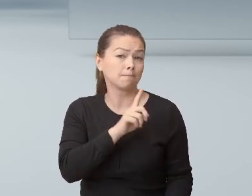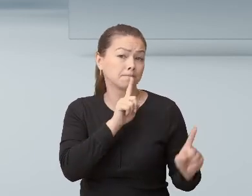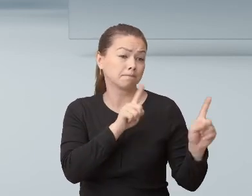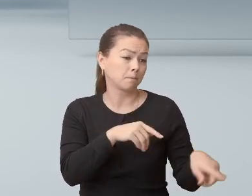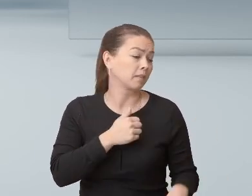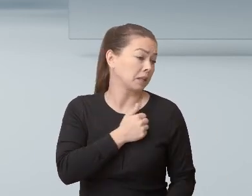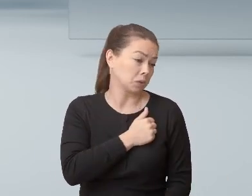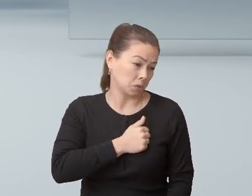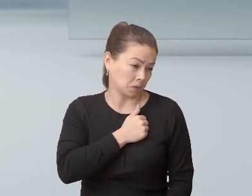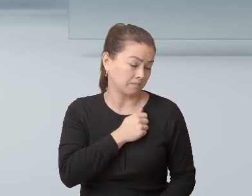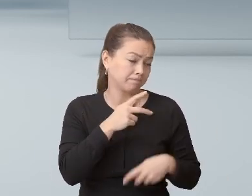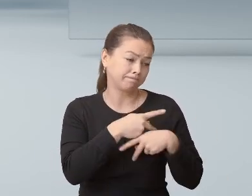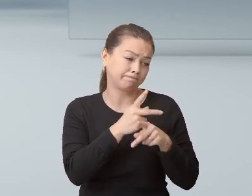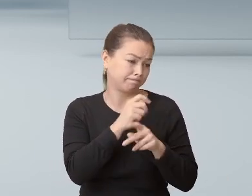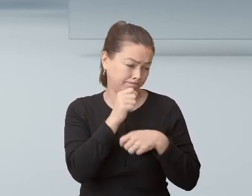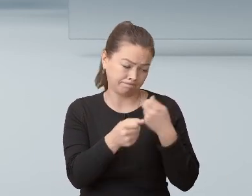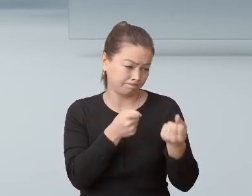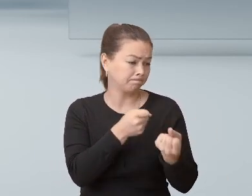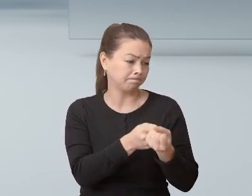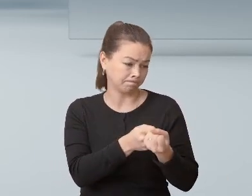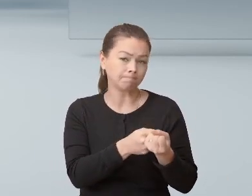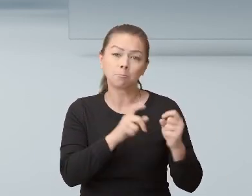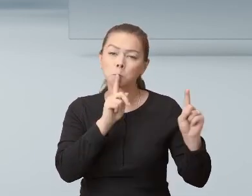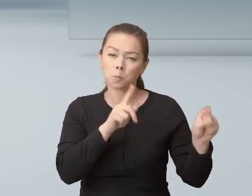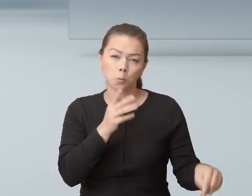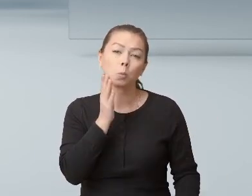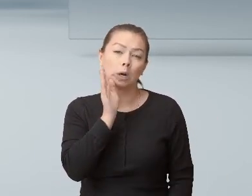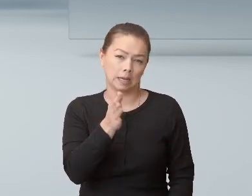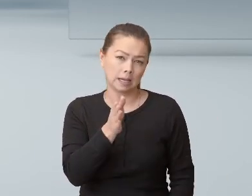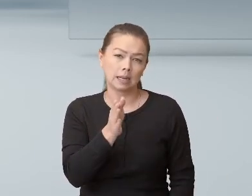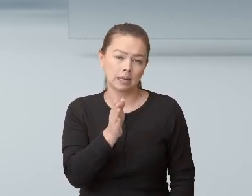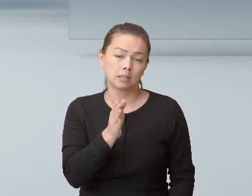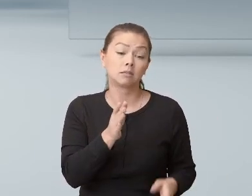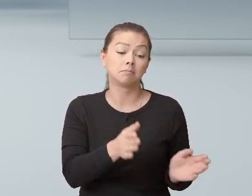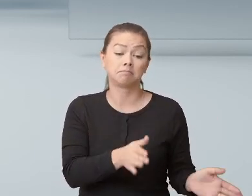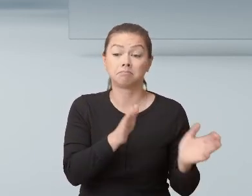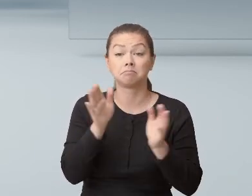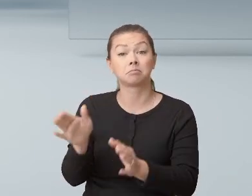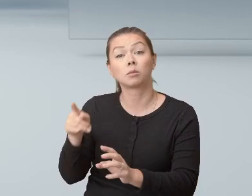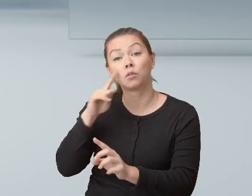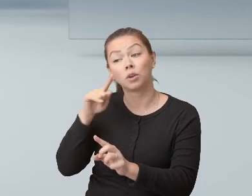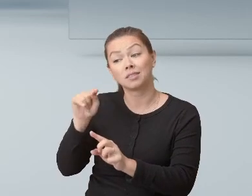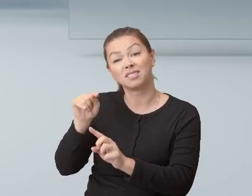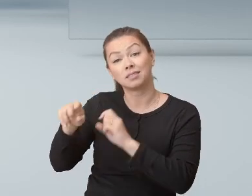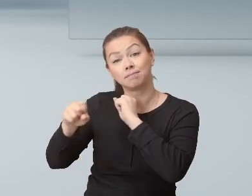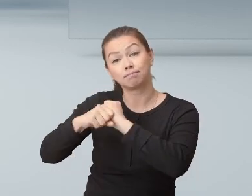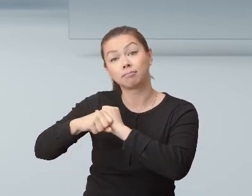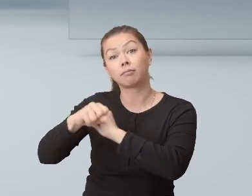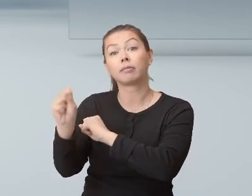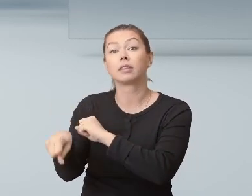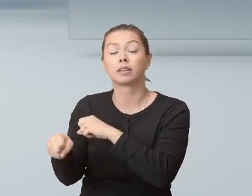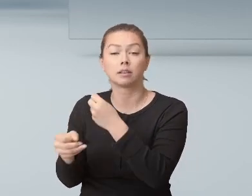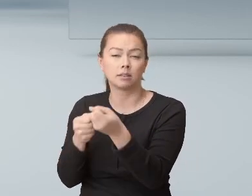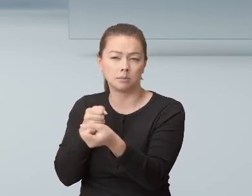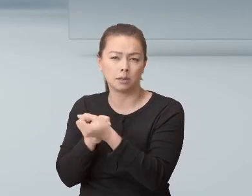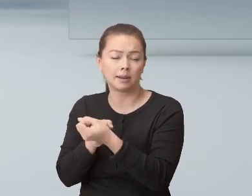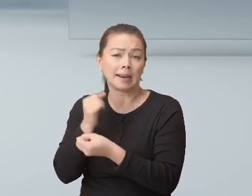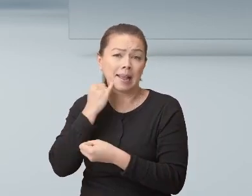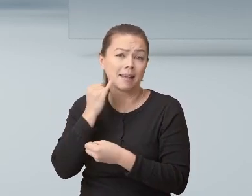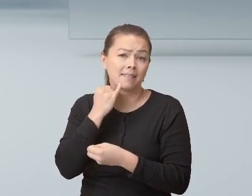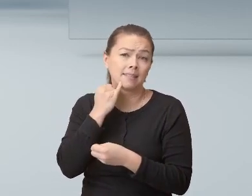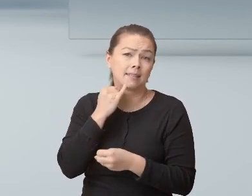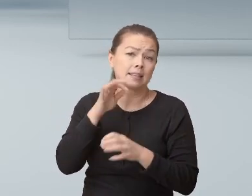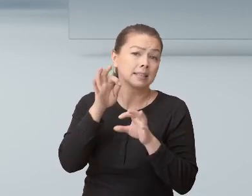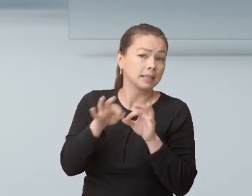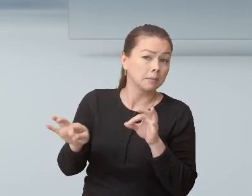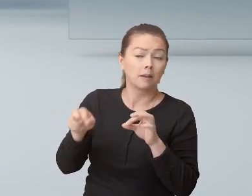supported. In the case of extended support, if it's something as simple as or complex as a security issue, they will fix it